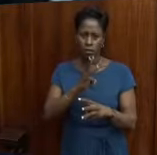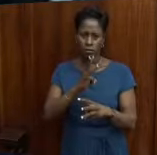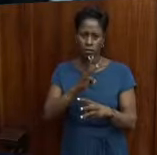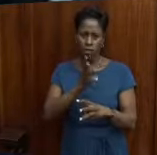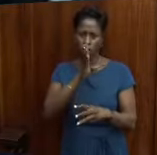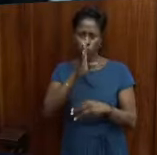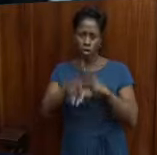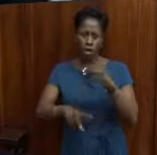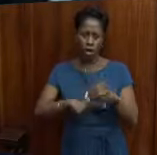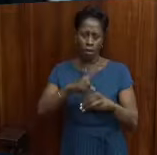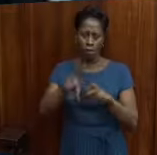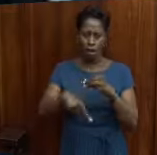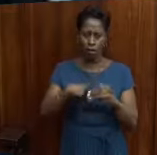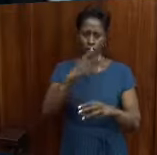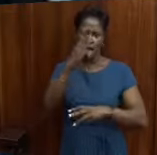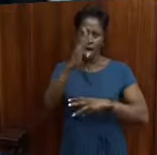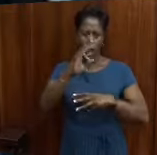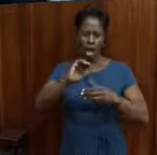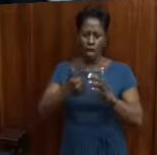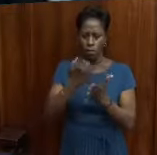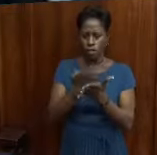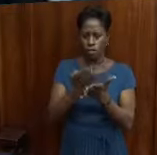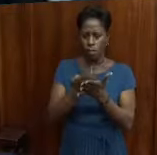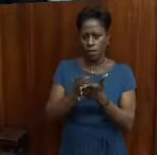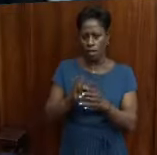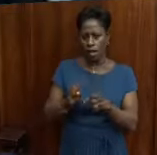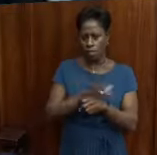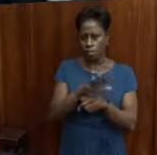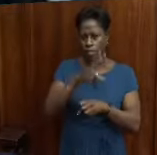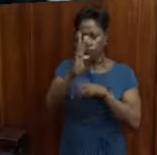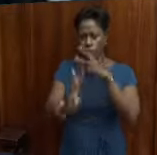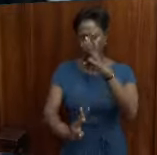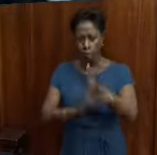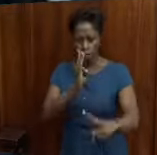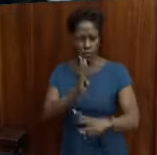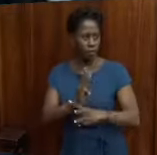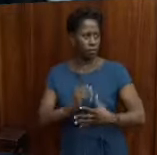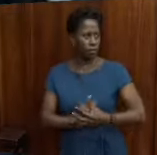costs hampered the magnitude of the recovery in manufacturing output